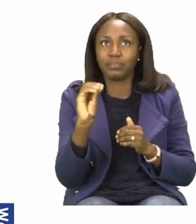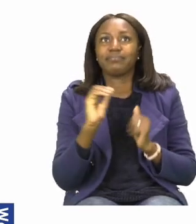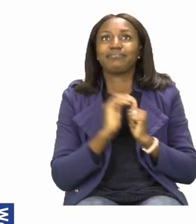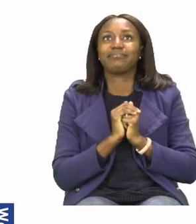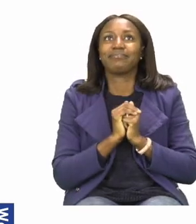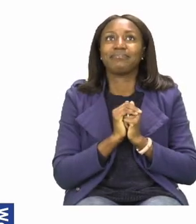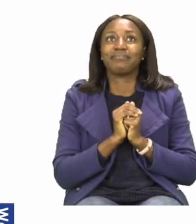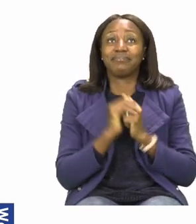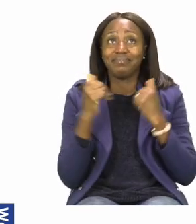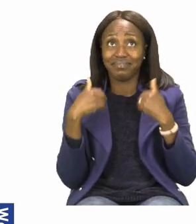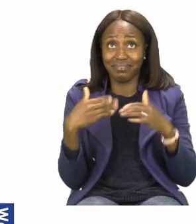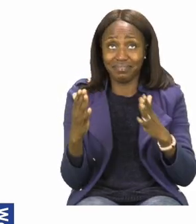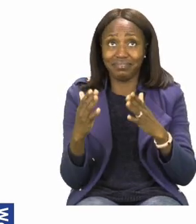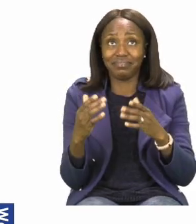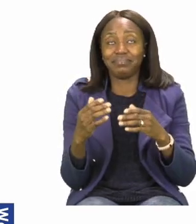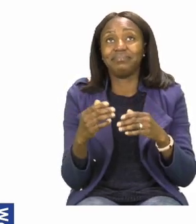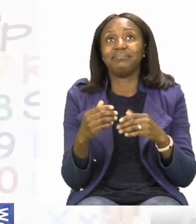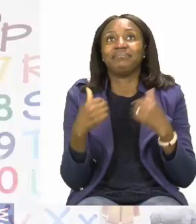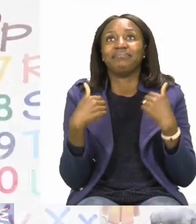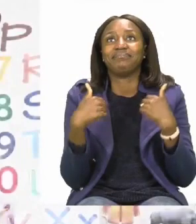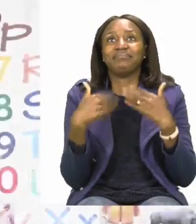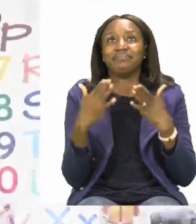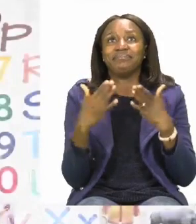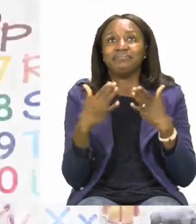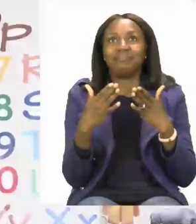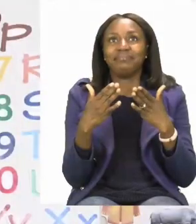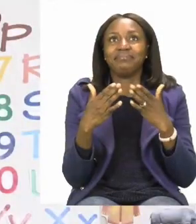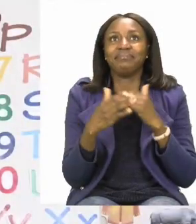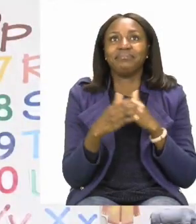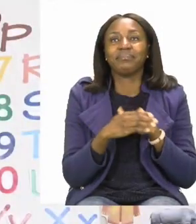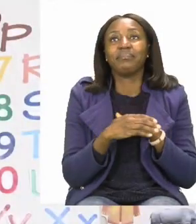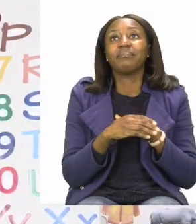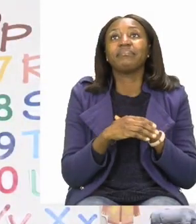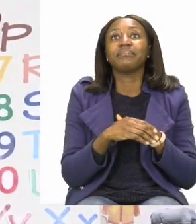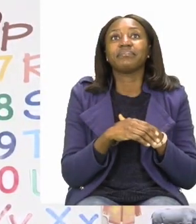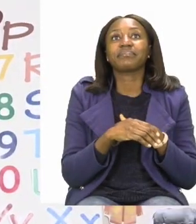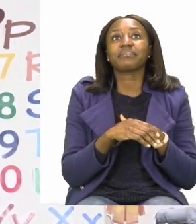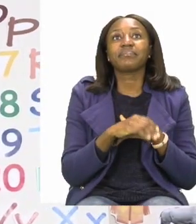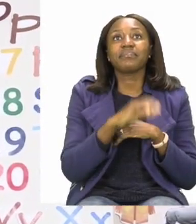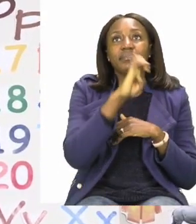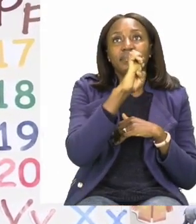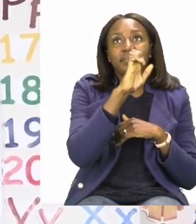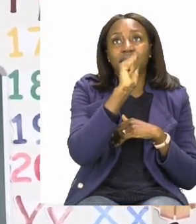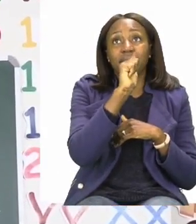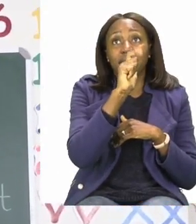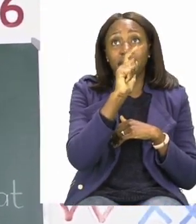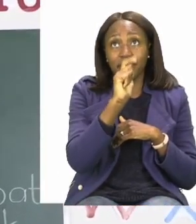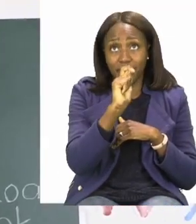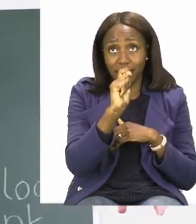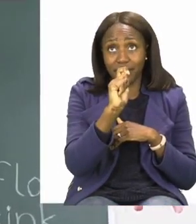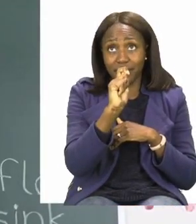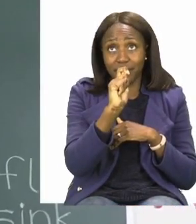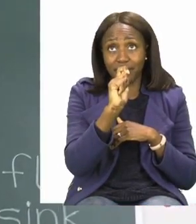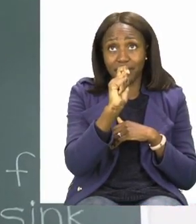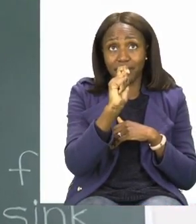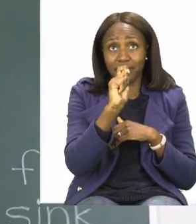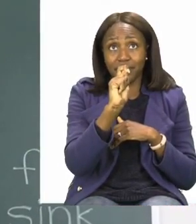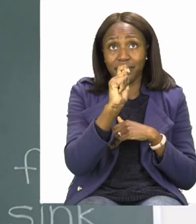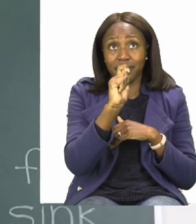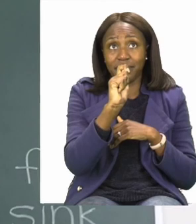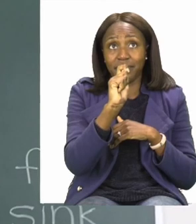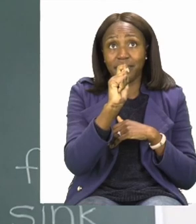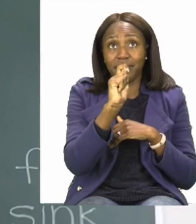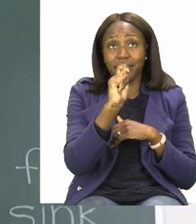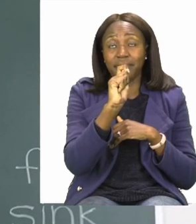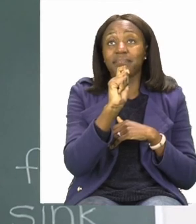read together on the board for the first part. We have the words. Let's try and say them together.